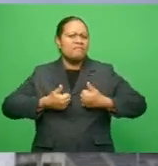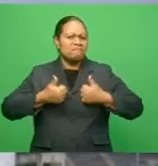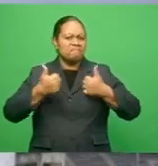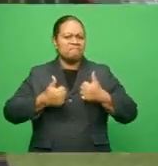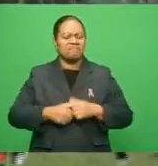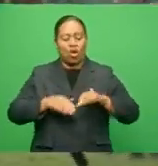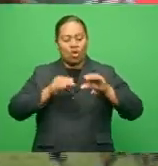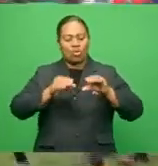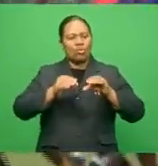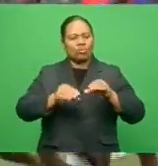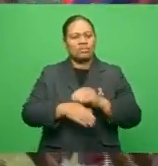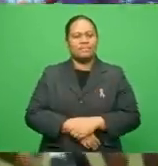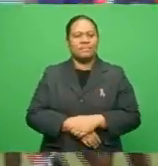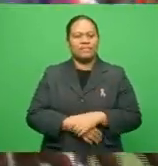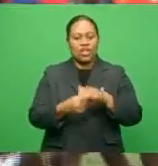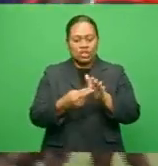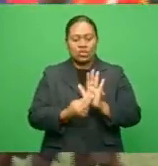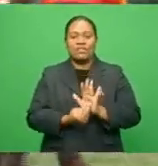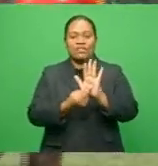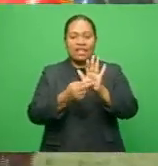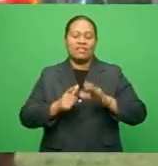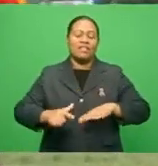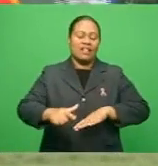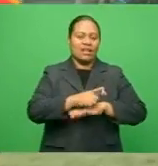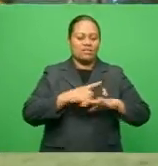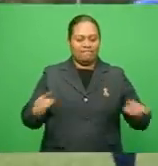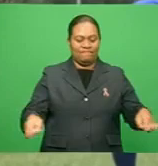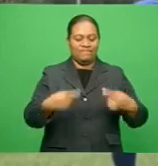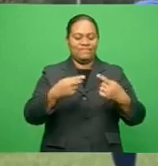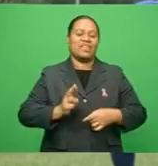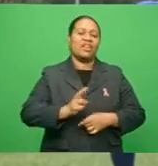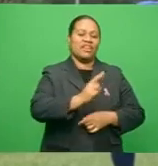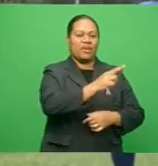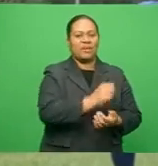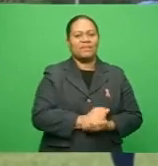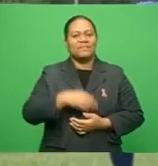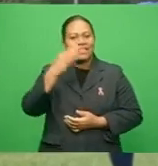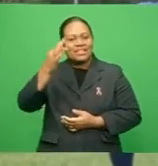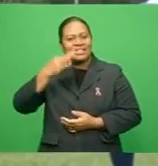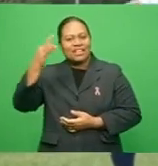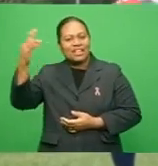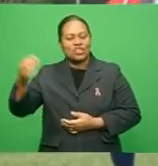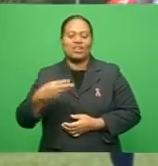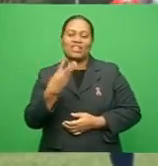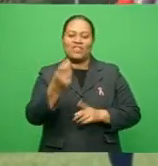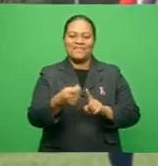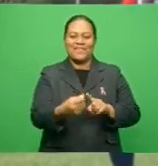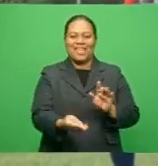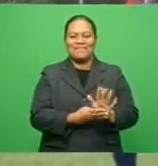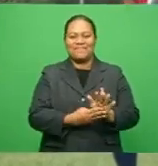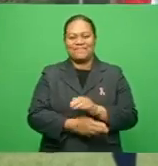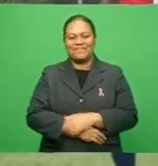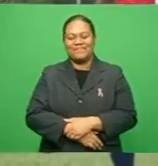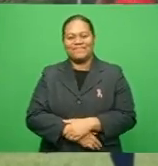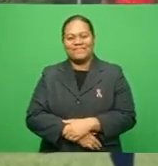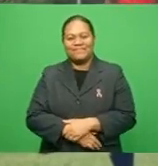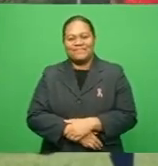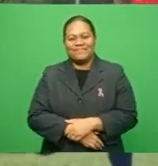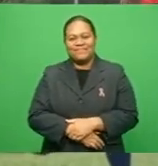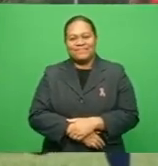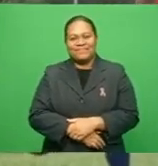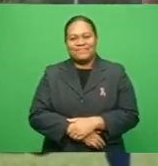coach as well. Northland meets Rewa on Saturday at Lawanga Park in Singatoka at 3 p.m. Karleni